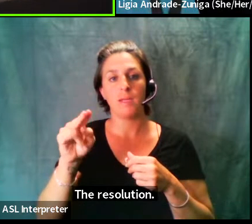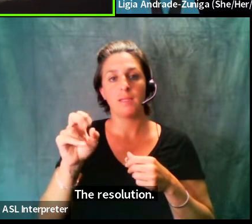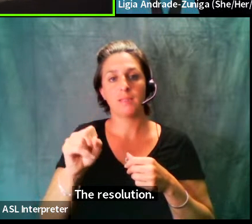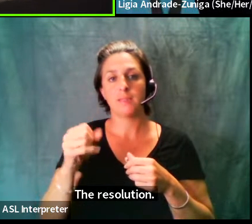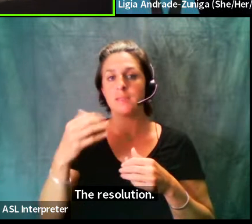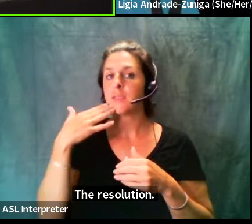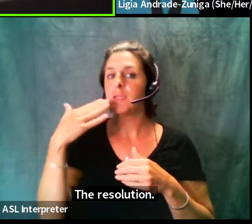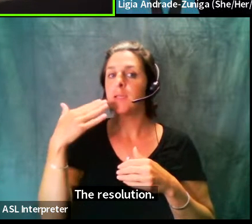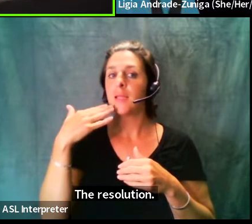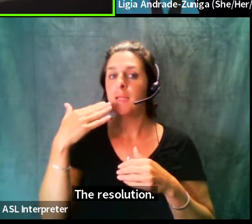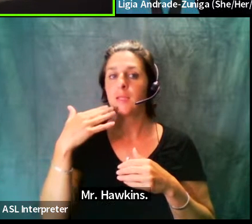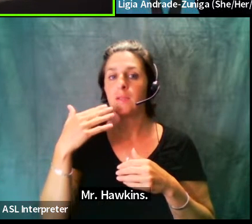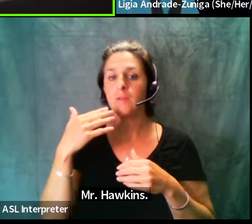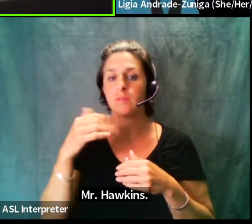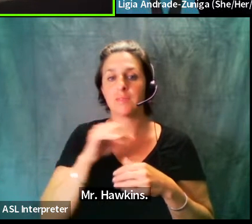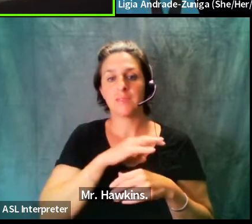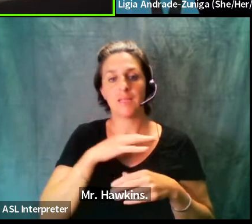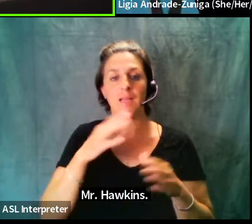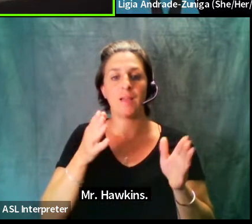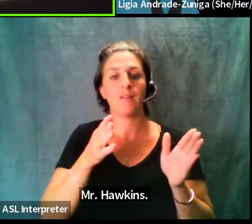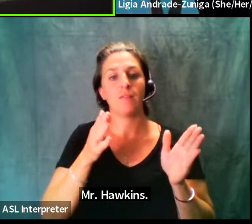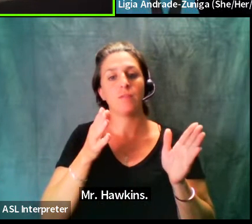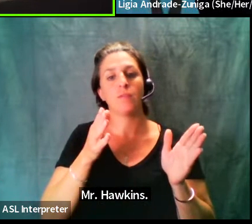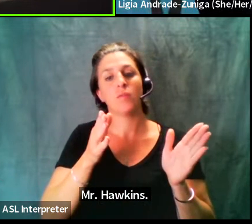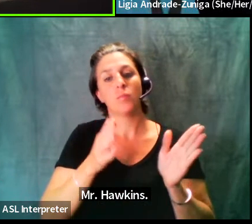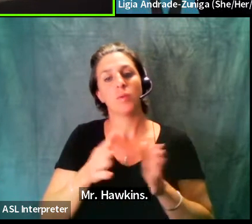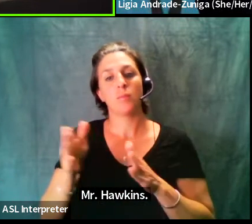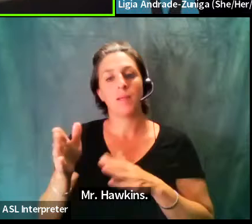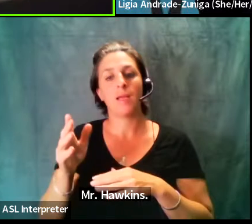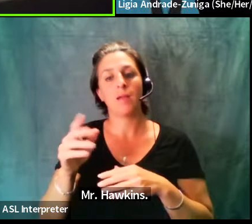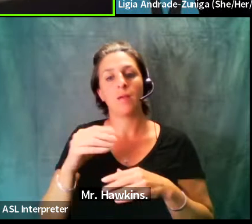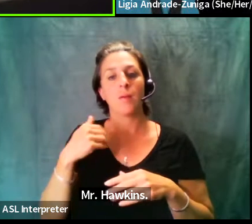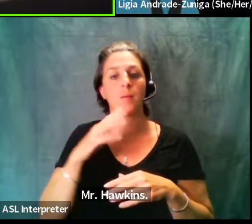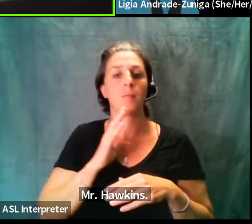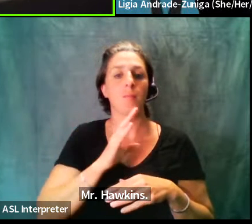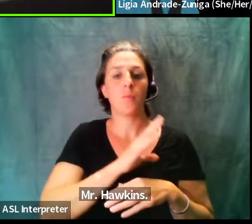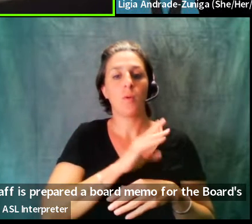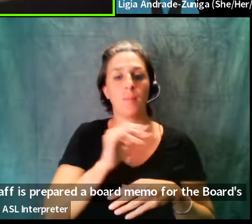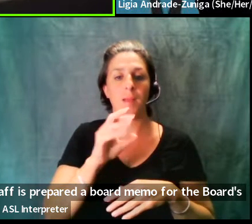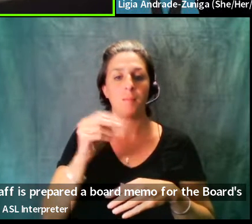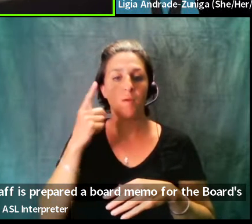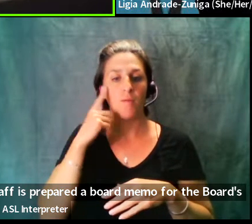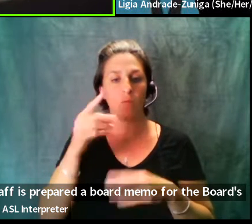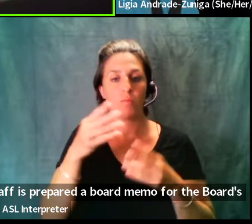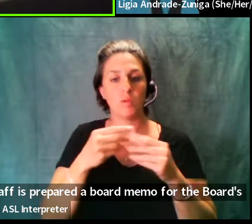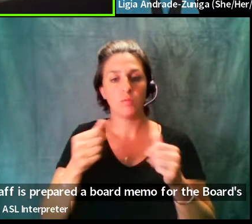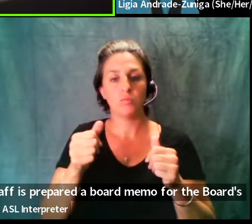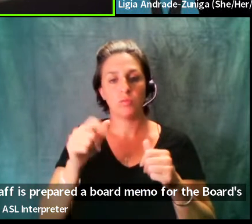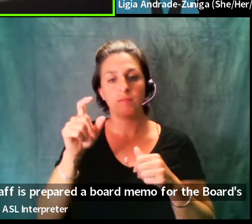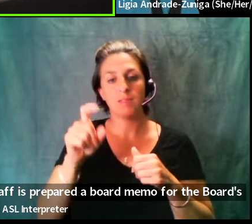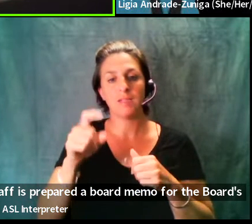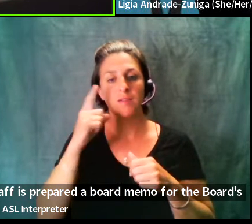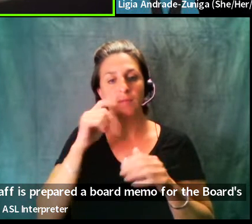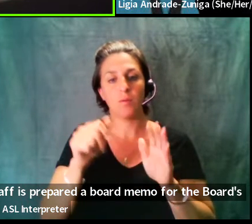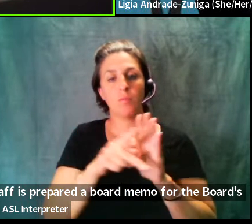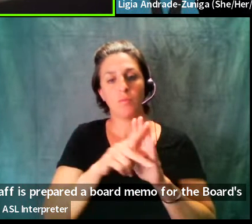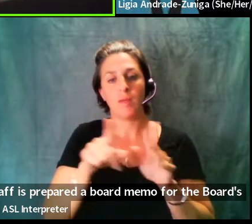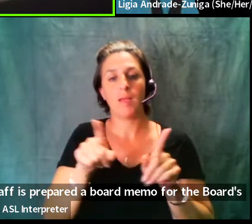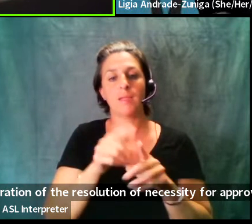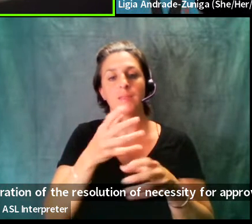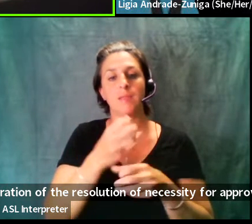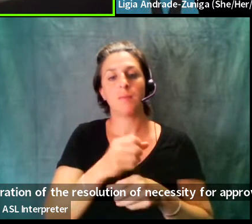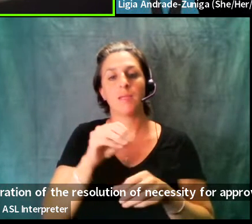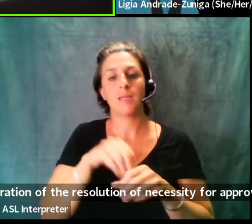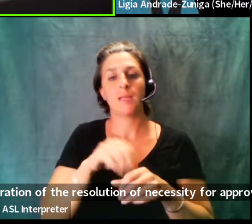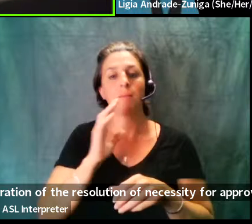Thank you. Staff has prepared a board memo for the board's consideration of the resolution of necessity for approval. As summarized in the board memo,